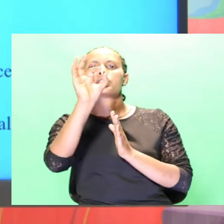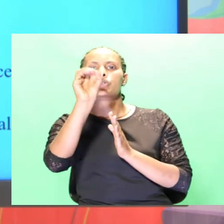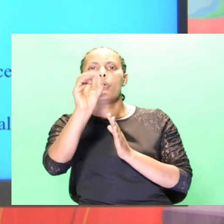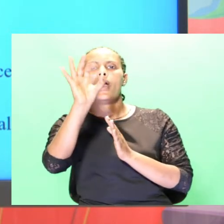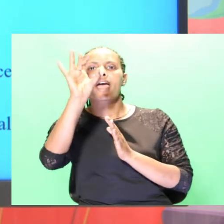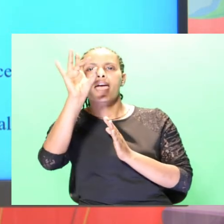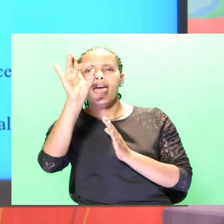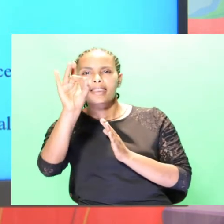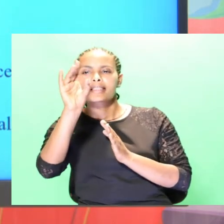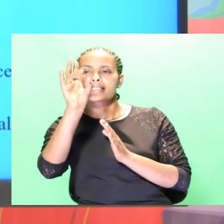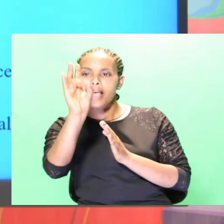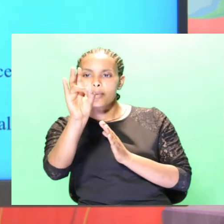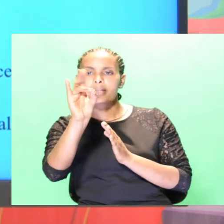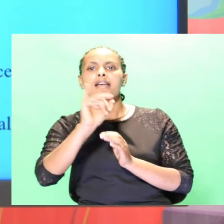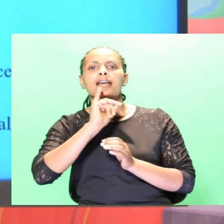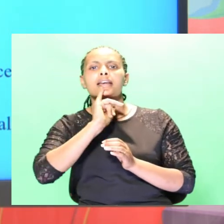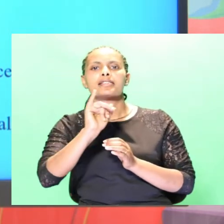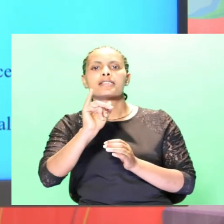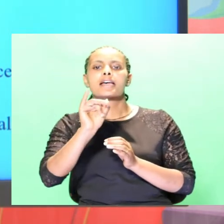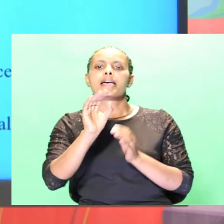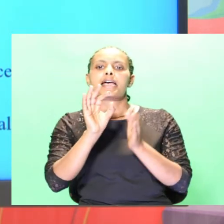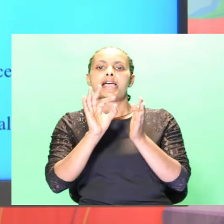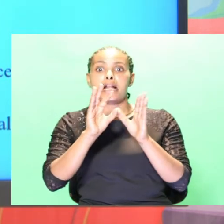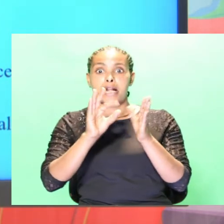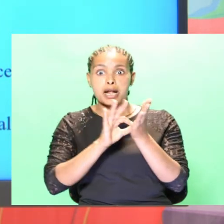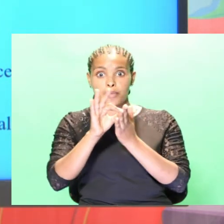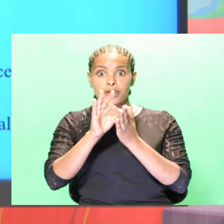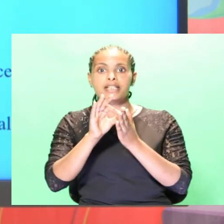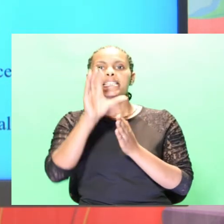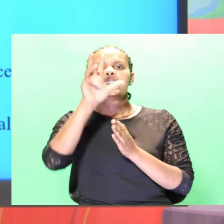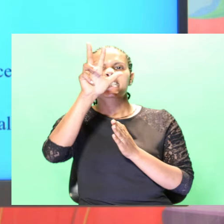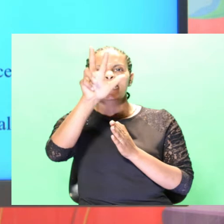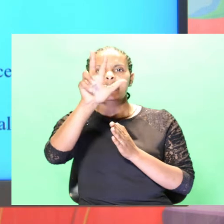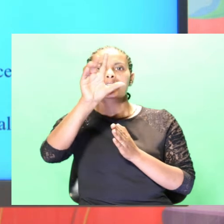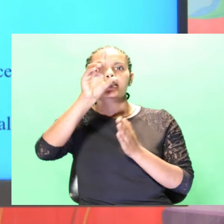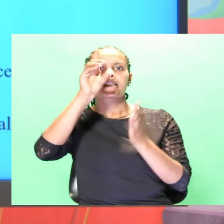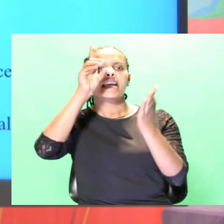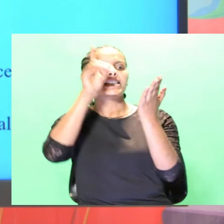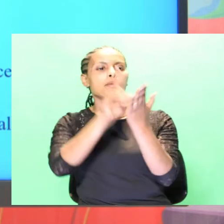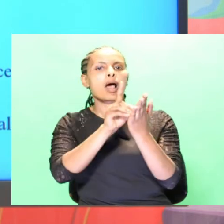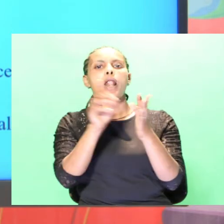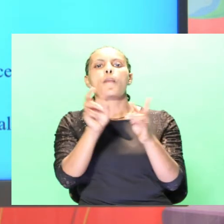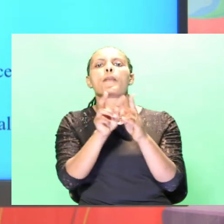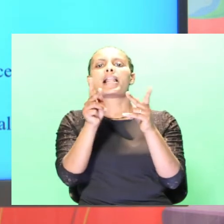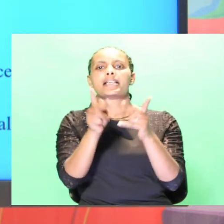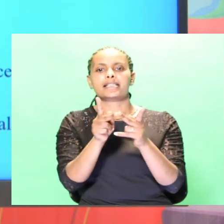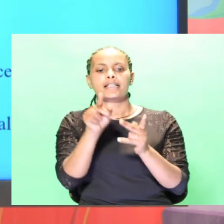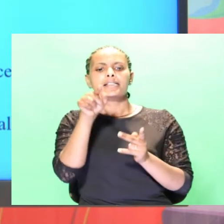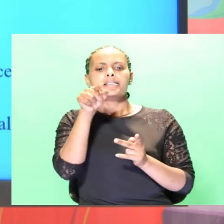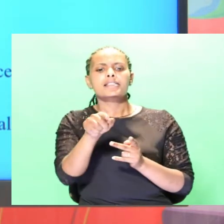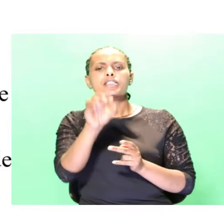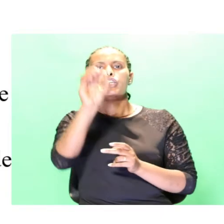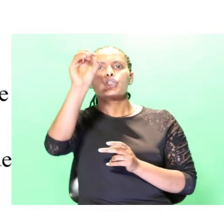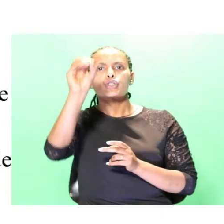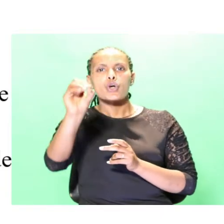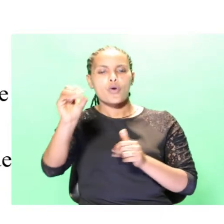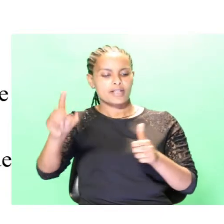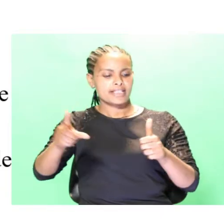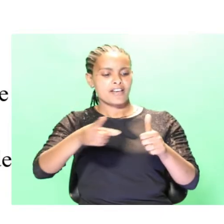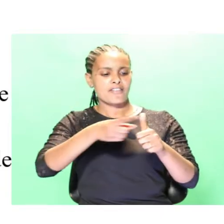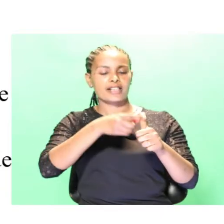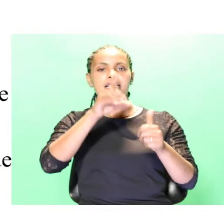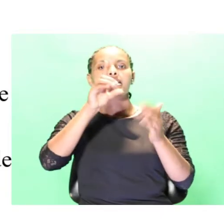0.087 is a number given to 3 decimal place. This 0 is the